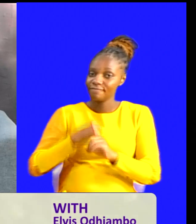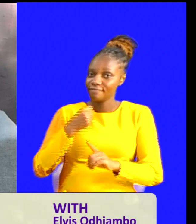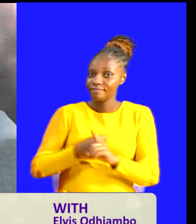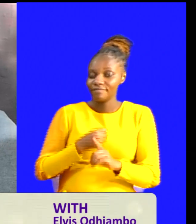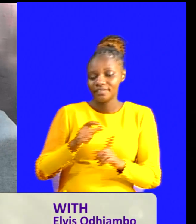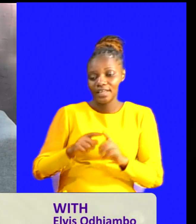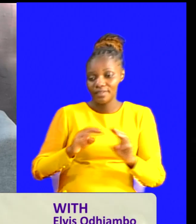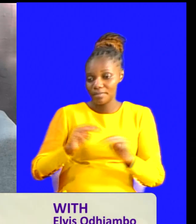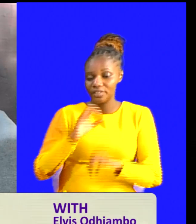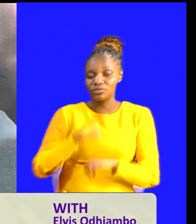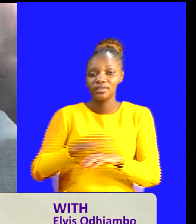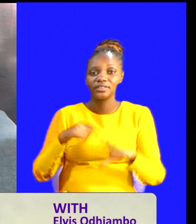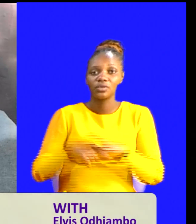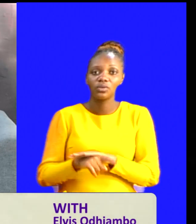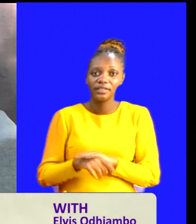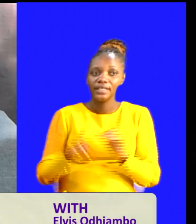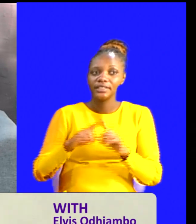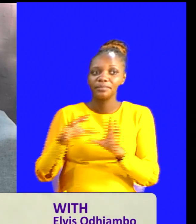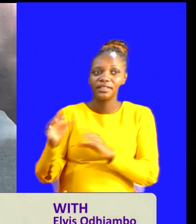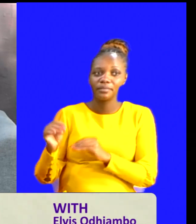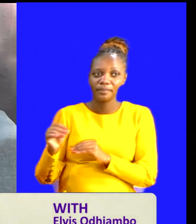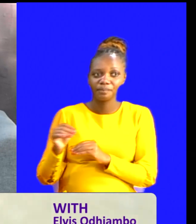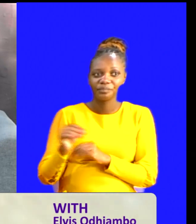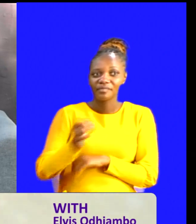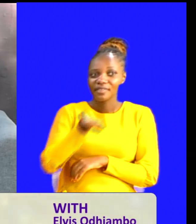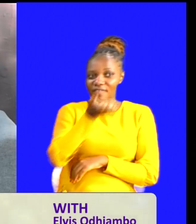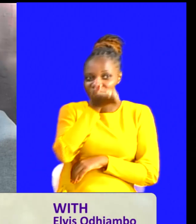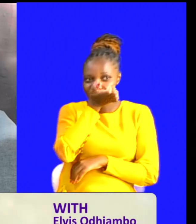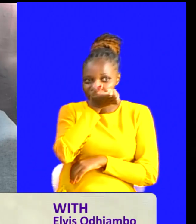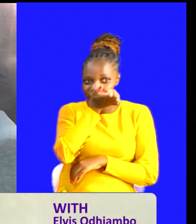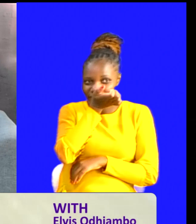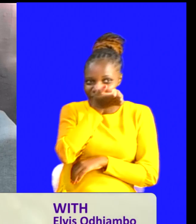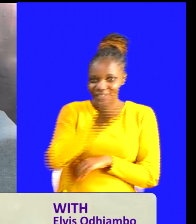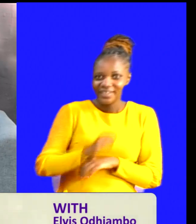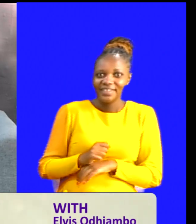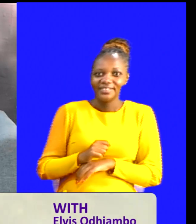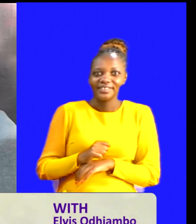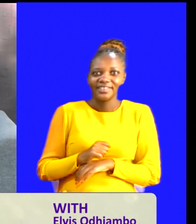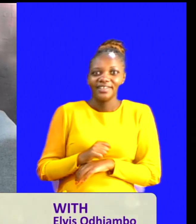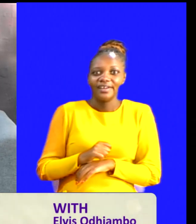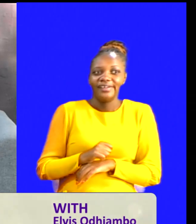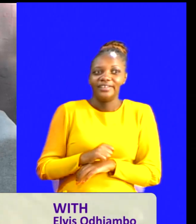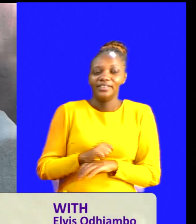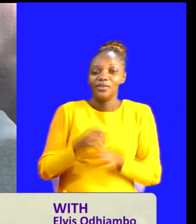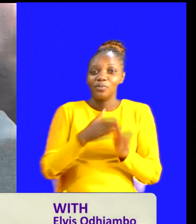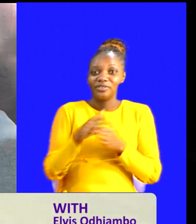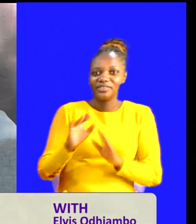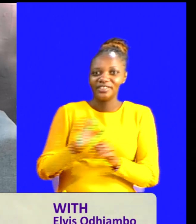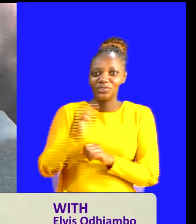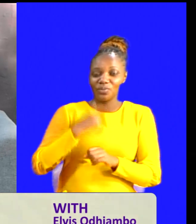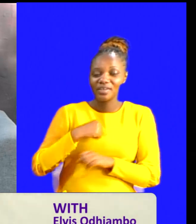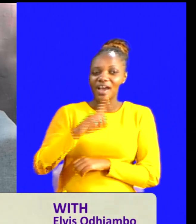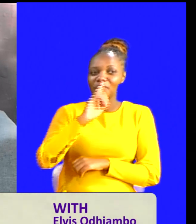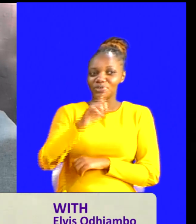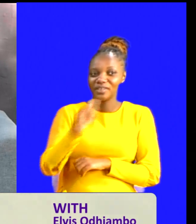composed, giving Bruno Fernandes the assist. He finished really beautifully to give United the goal. So I'm pretty sure this is a turnaround